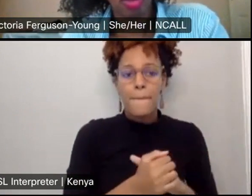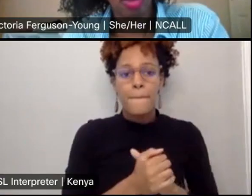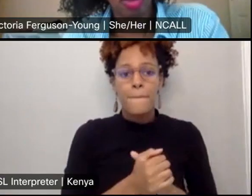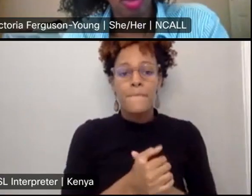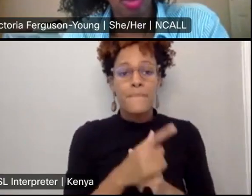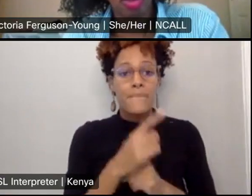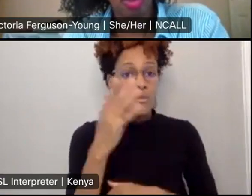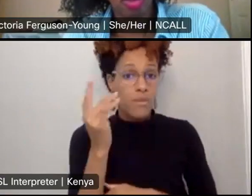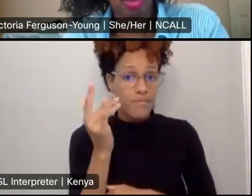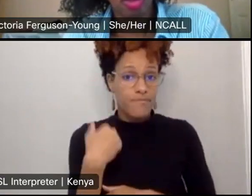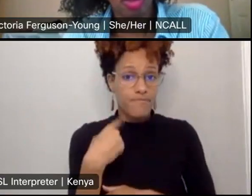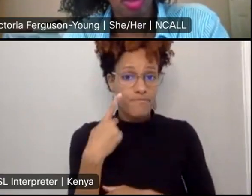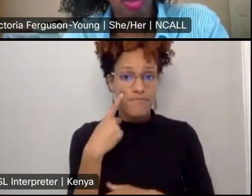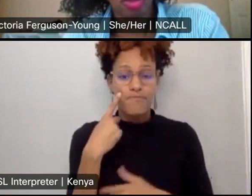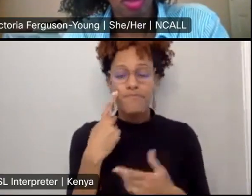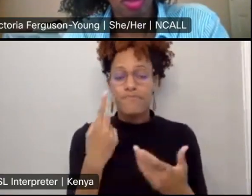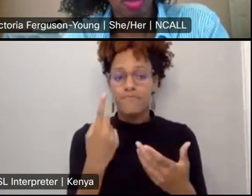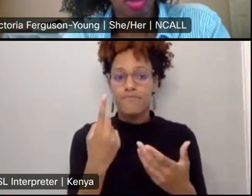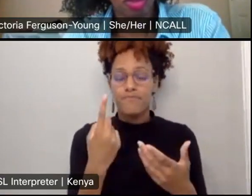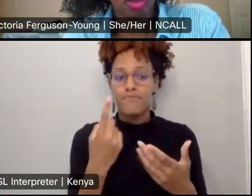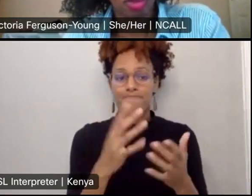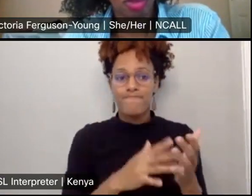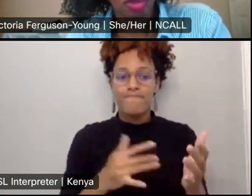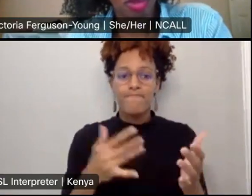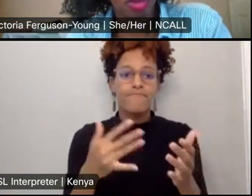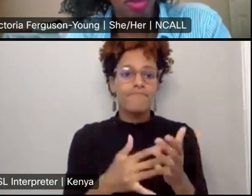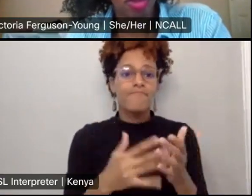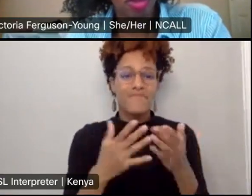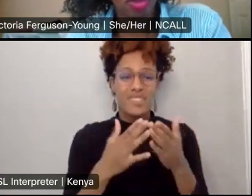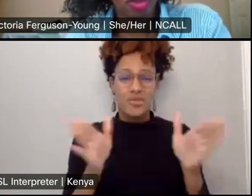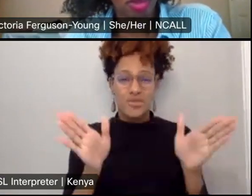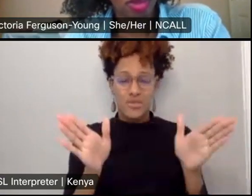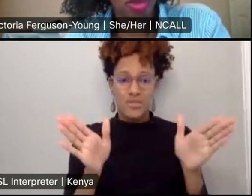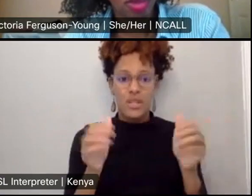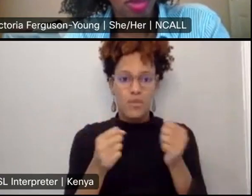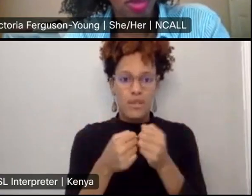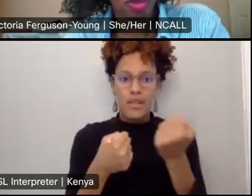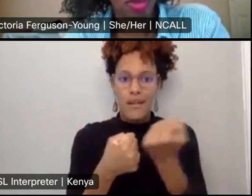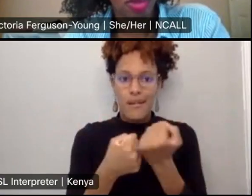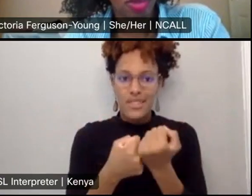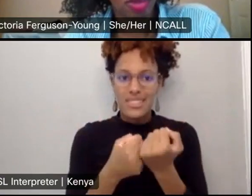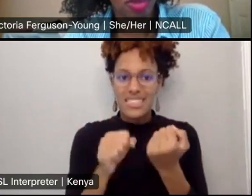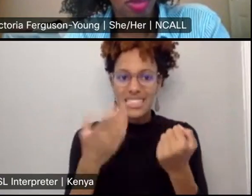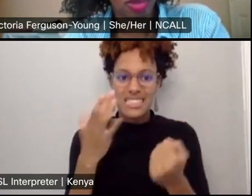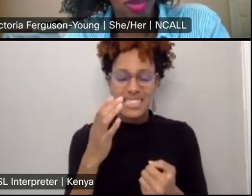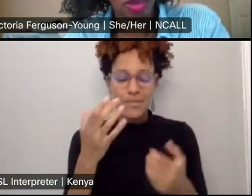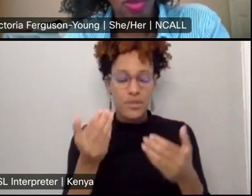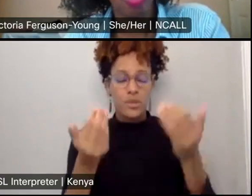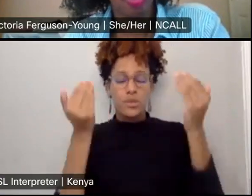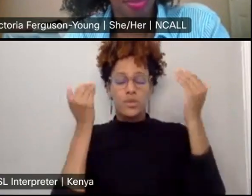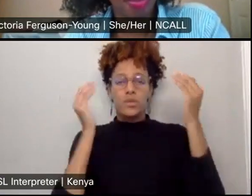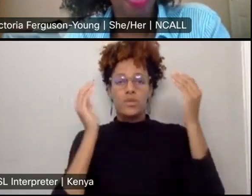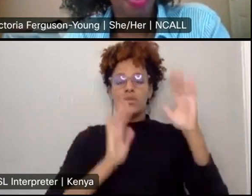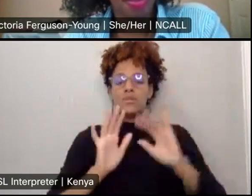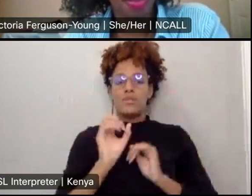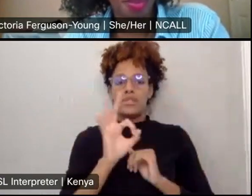Because I think there's also sometimes in general in advocacy, it can seem overwhelming if